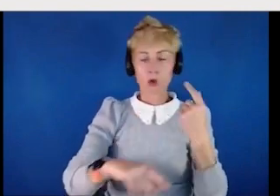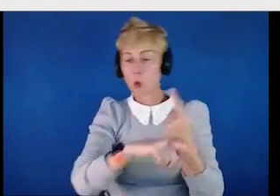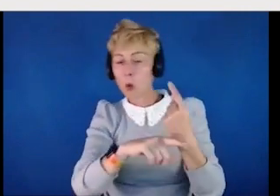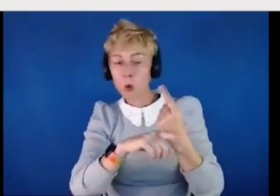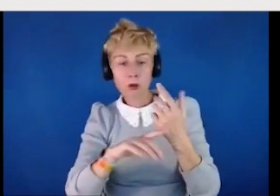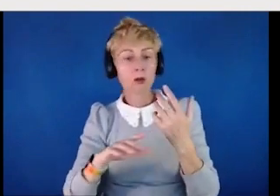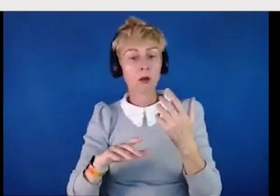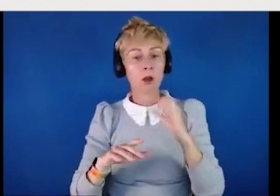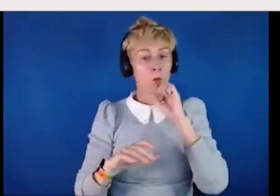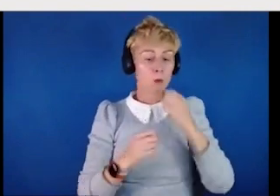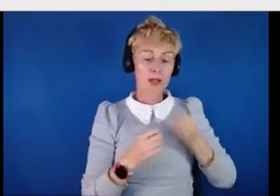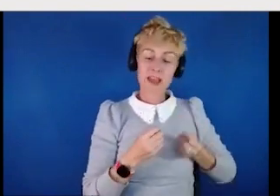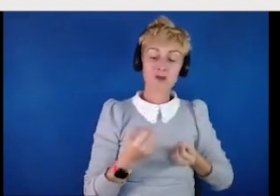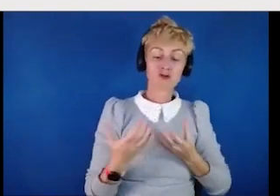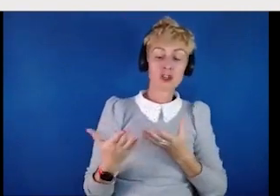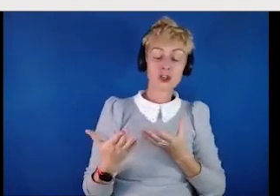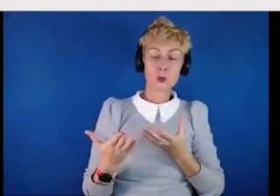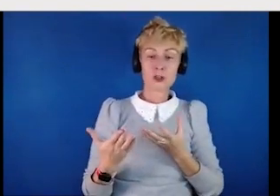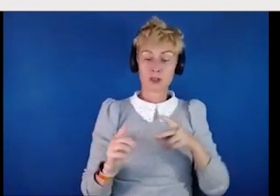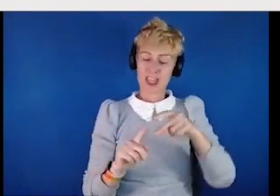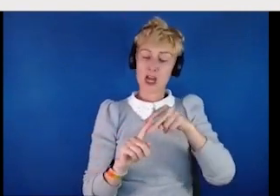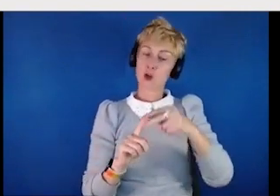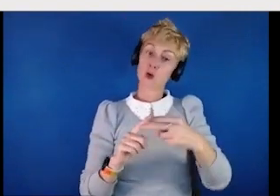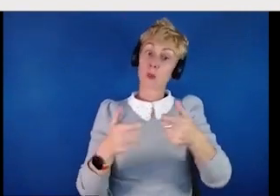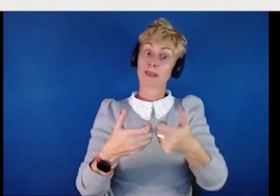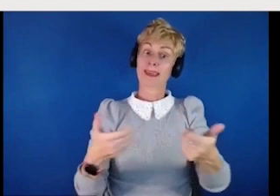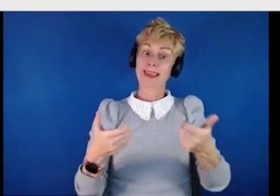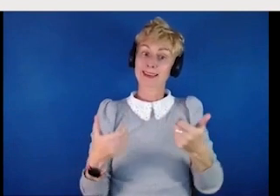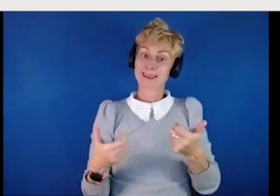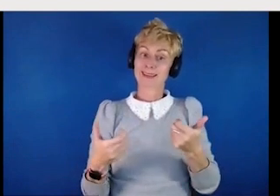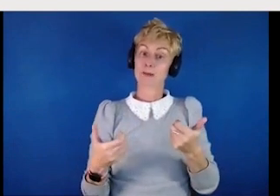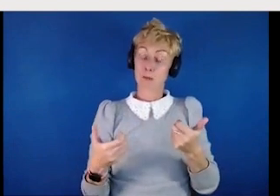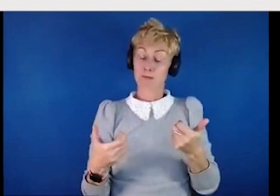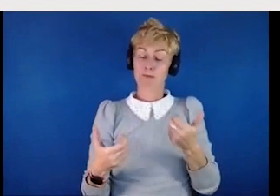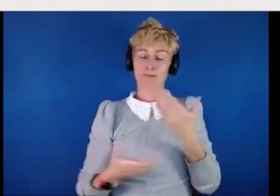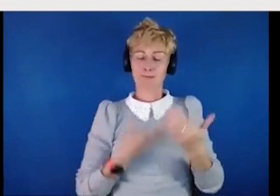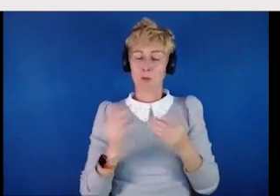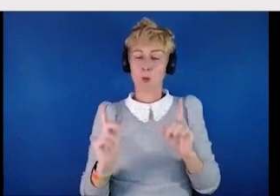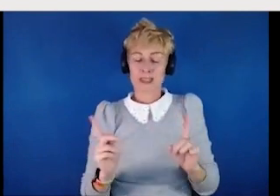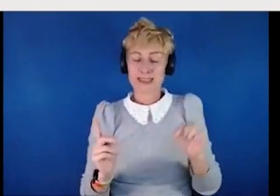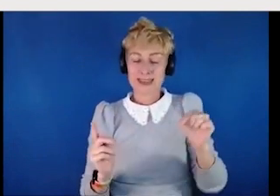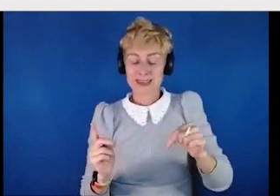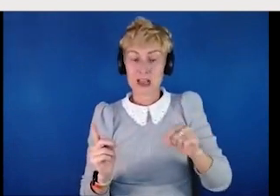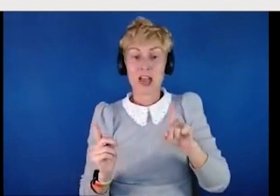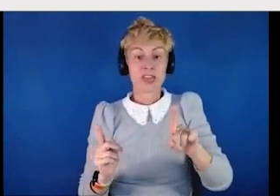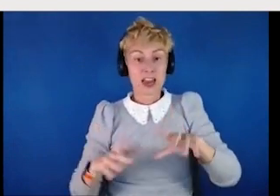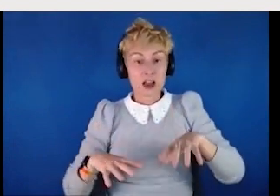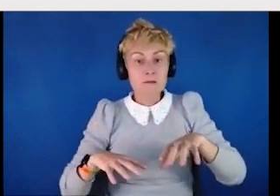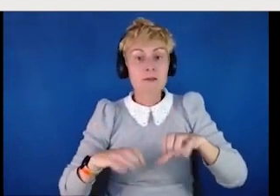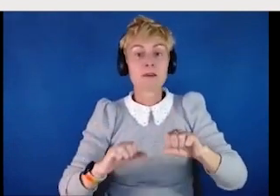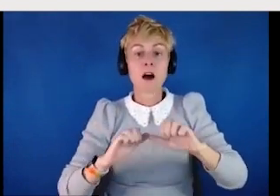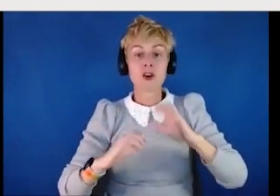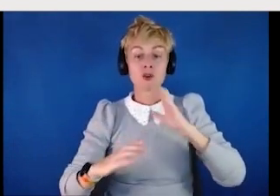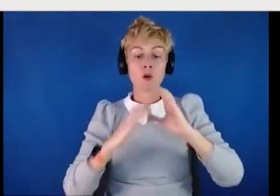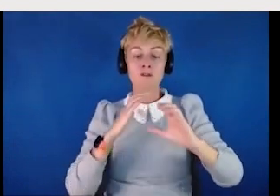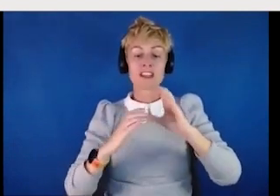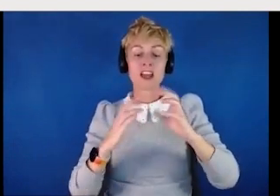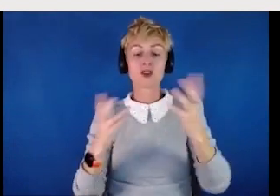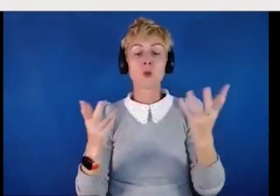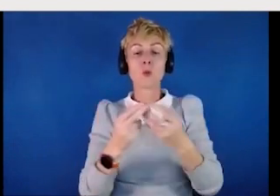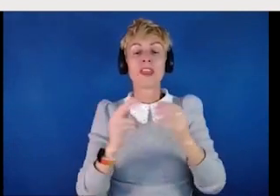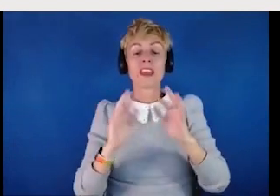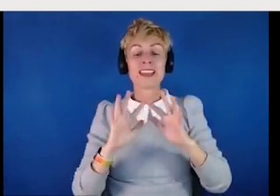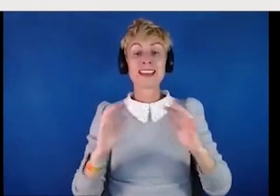begin by introducing the toolkit, and then we will start a conversation between us team members. So we